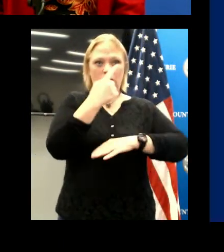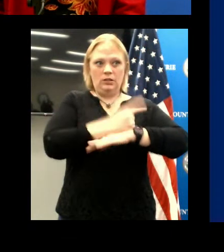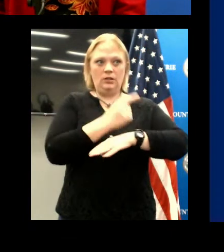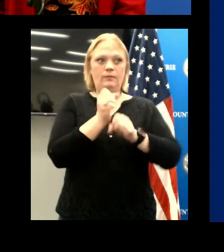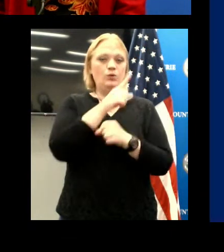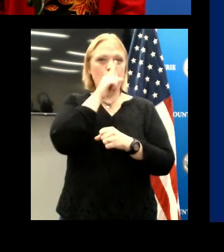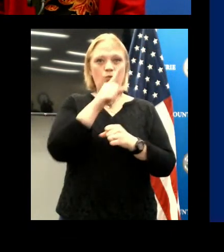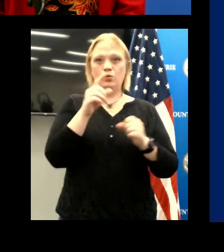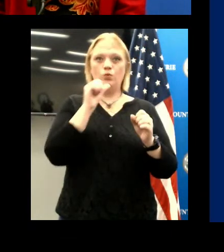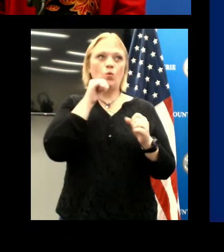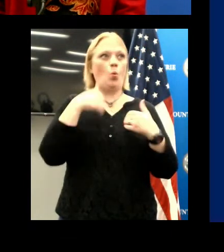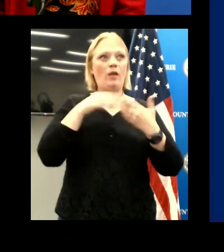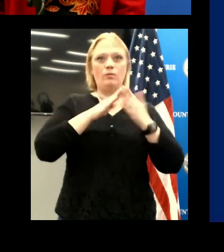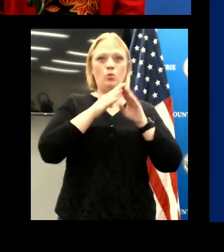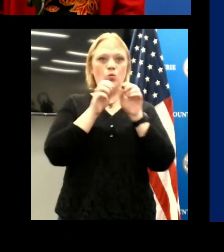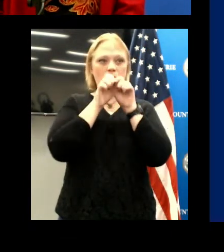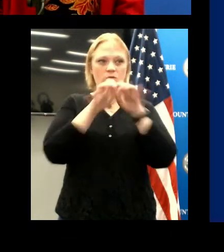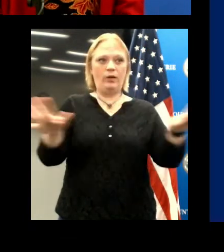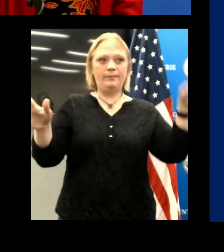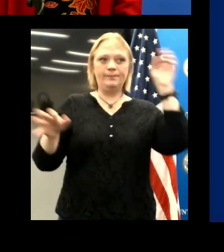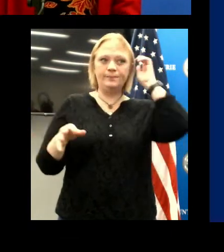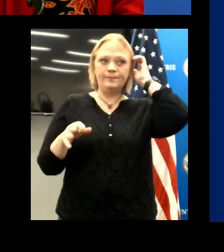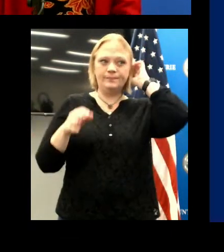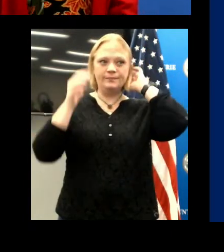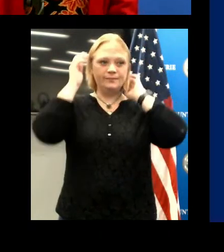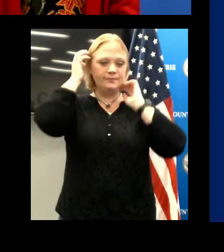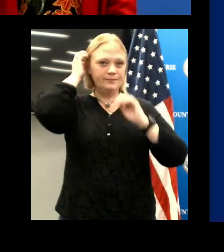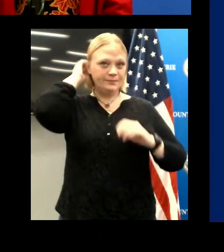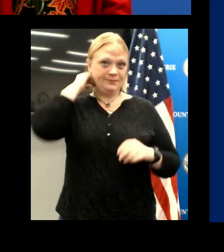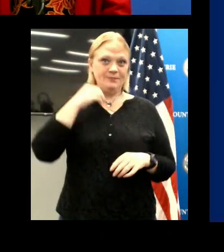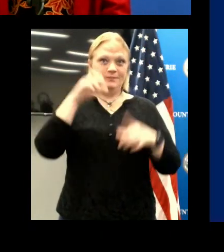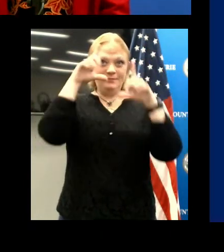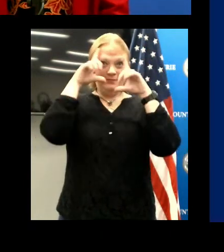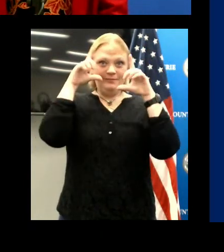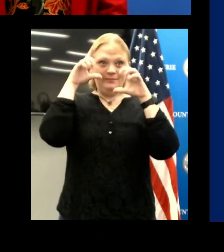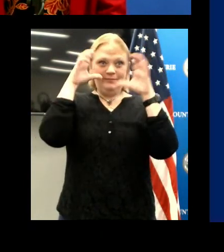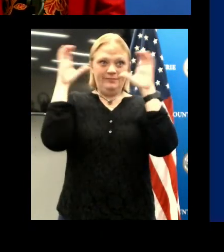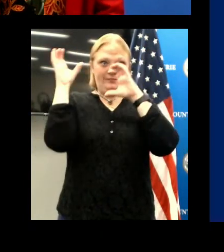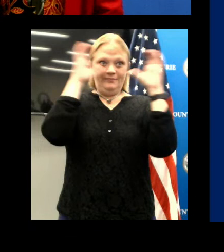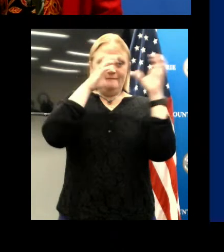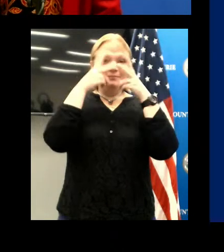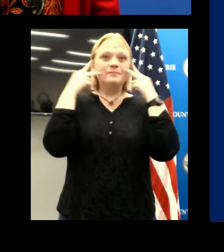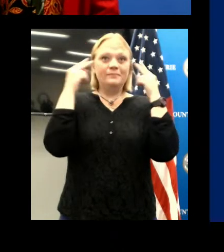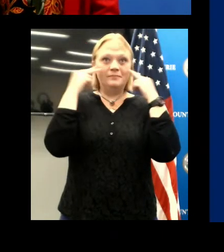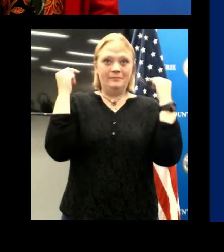have community transmission. So Halloween is this Saturday.